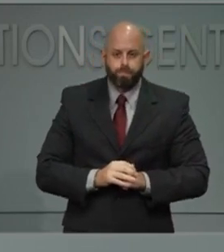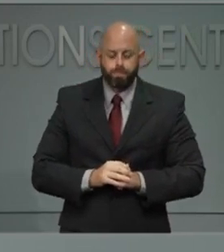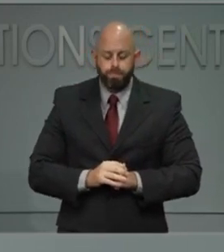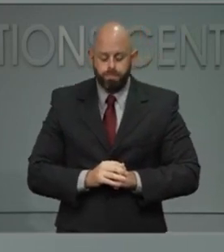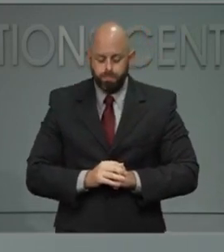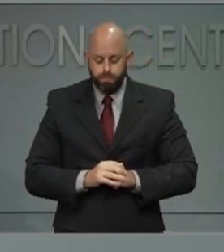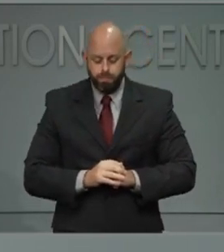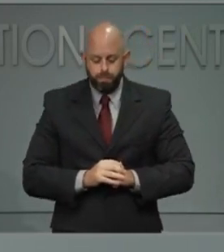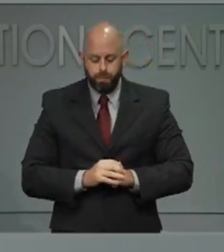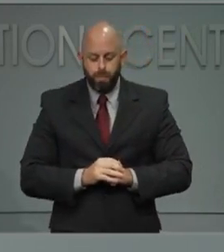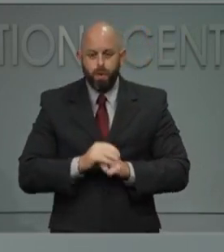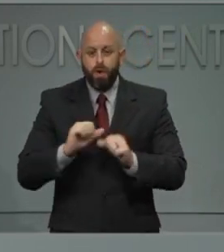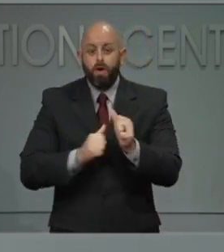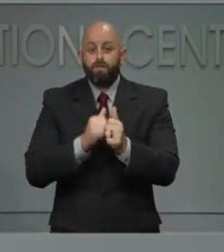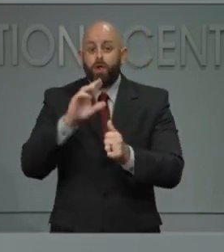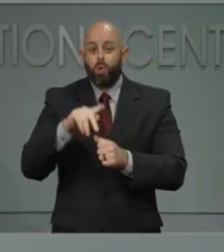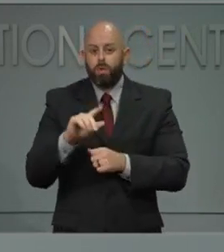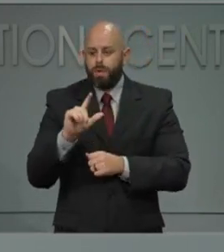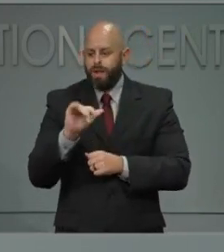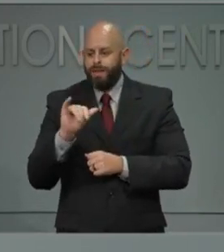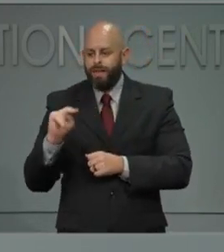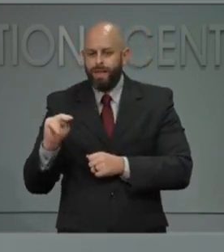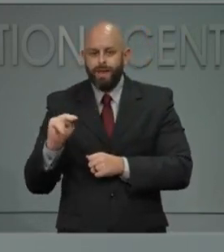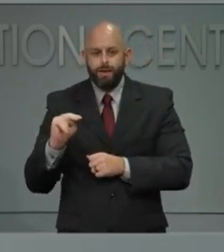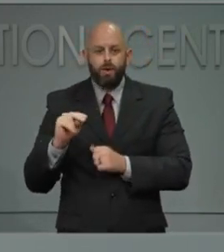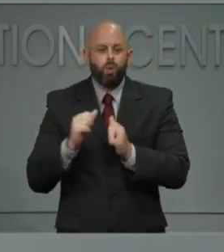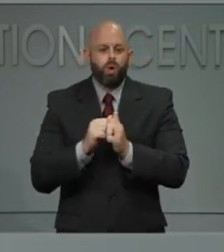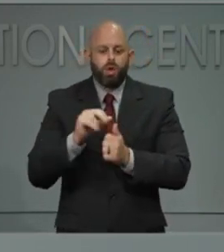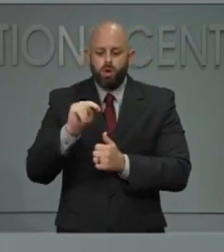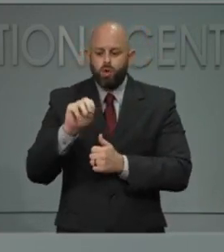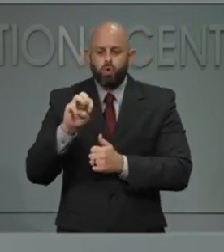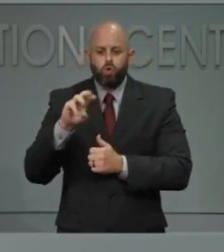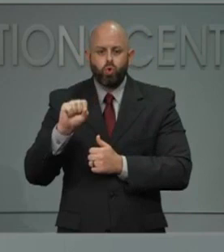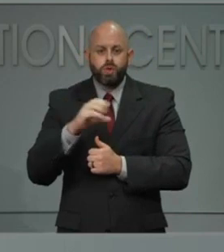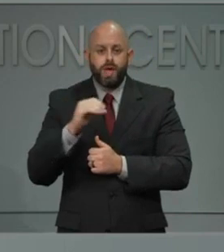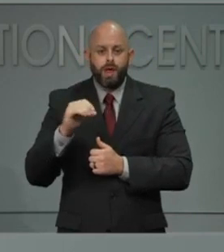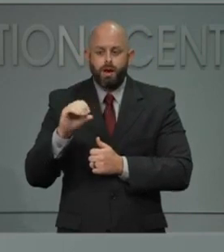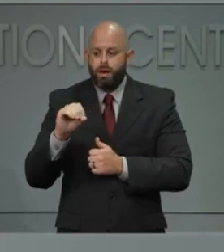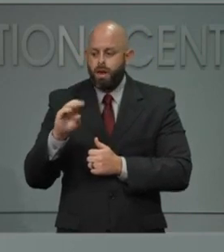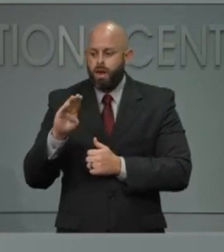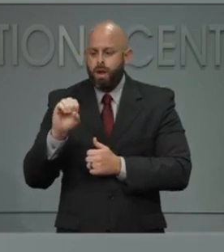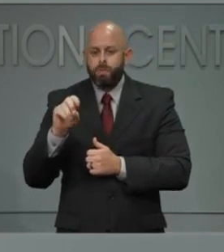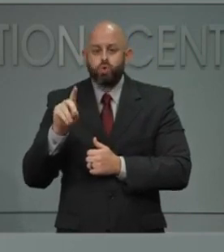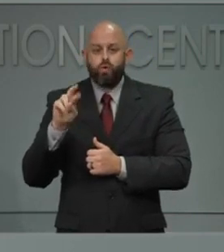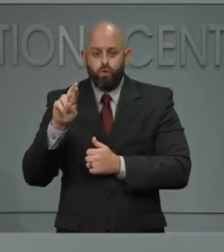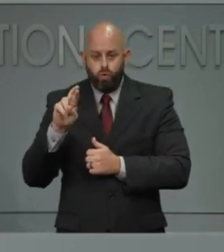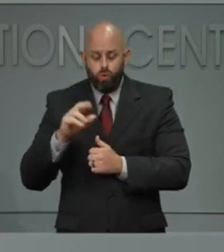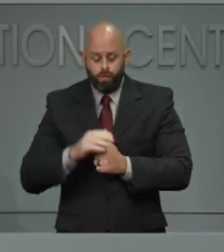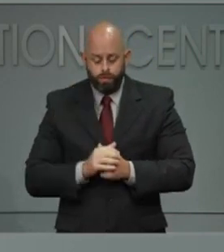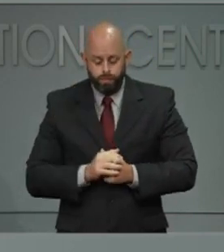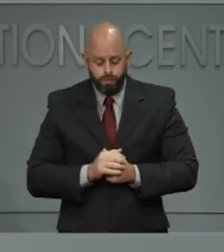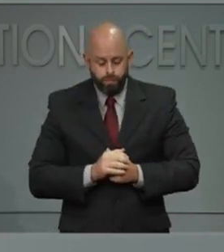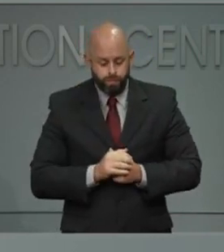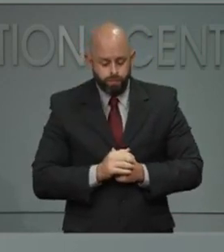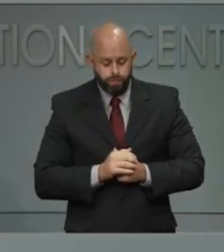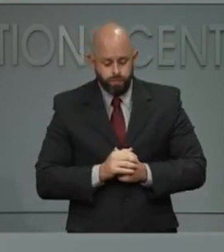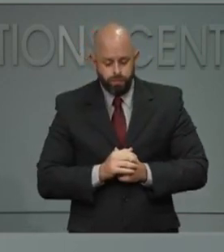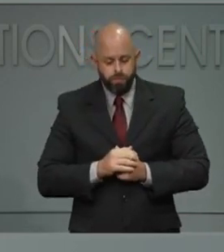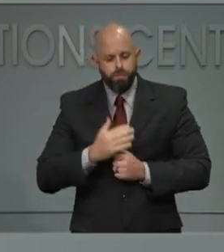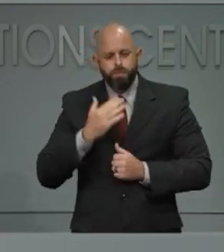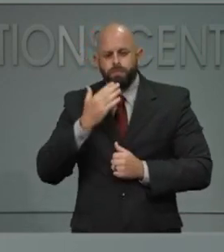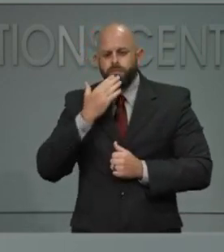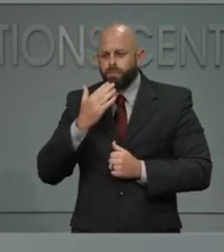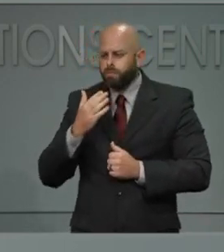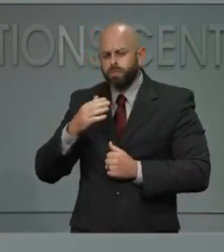We have a follow-up, Lynn Bonner, News and Observer. Thank you, Dr. Cohen. Could you address Division I sports